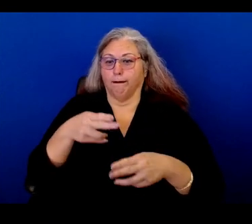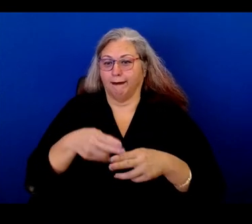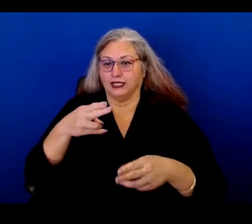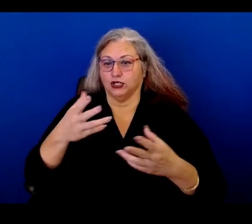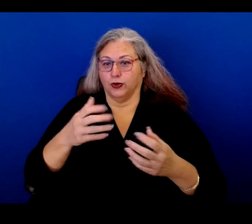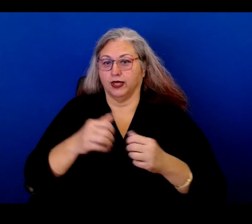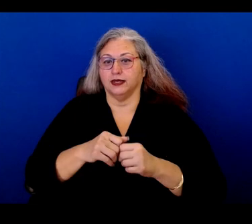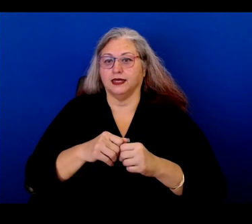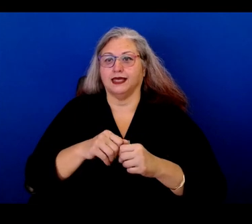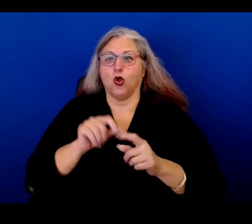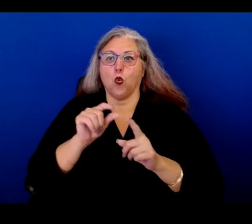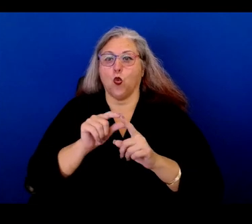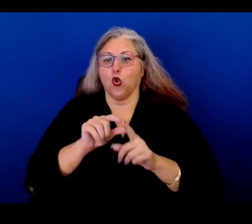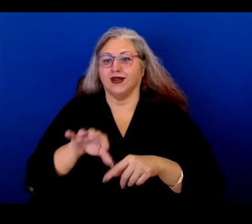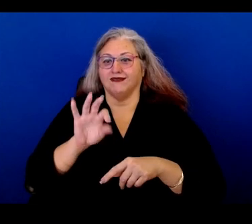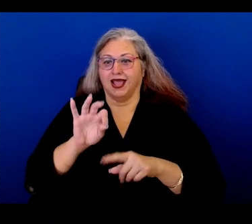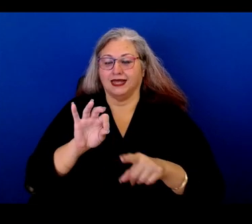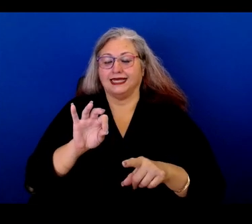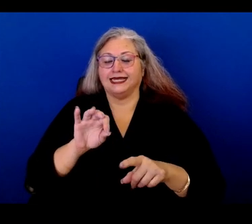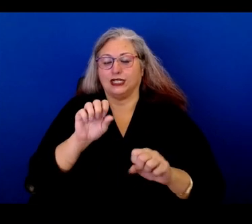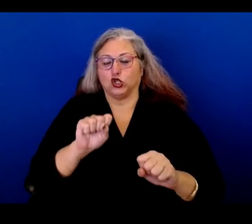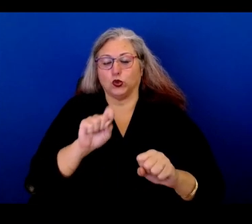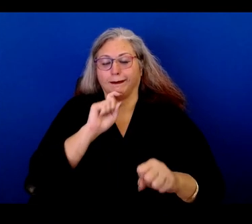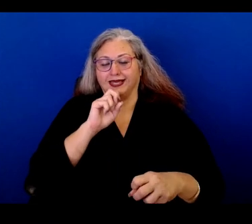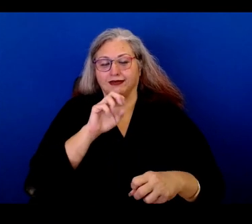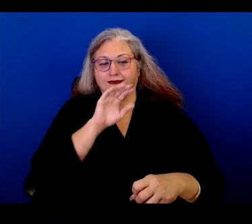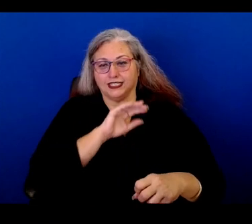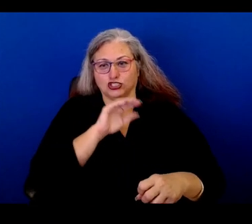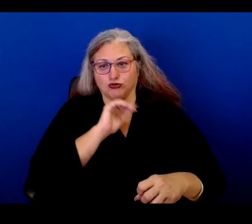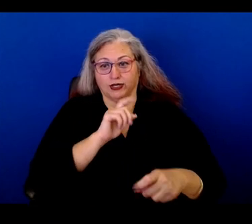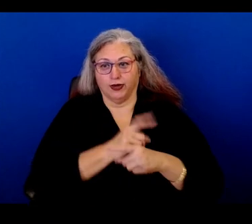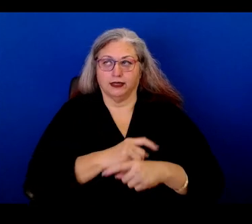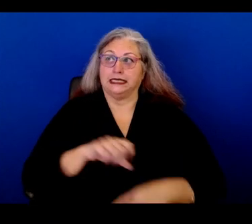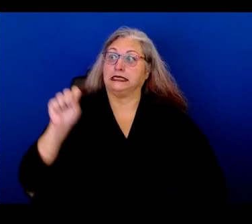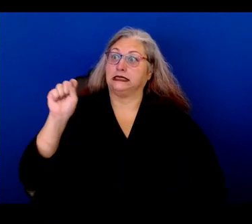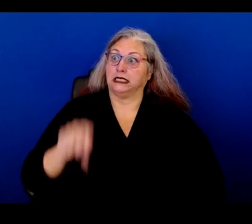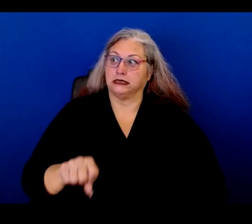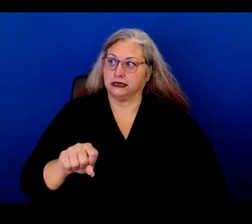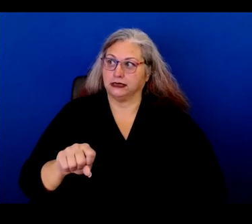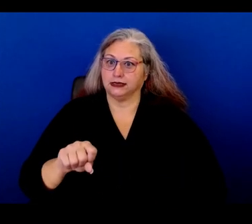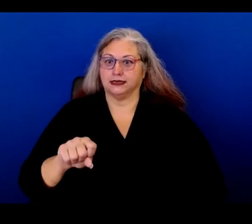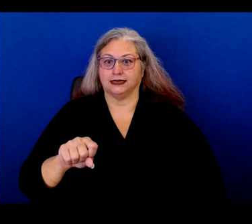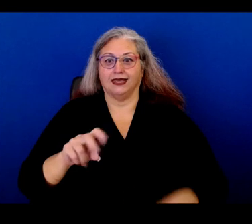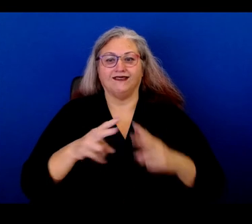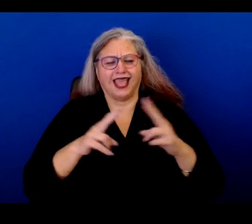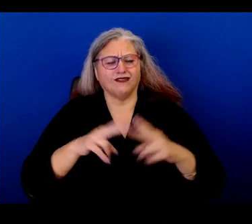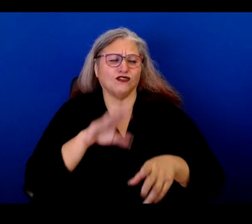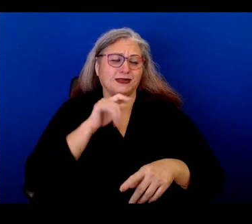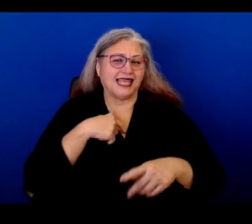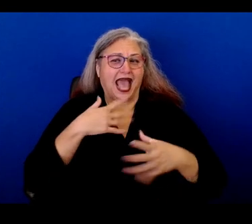me, is word finding, and it can be frustrating to say. Yeah. Very frustrating, because it's